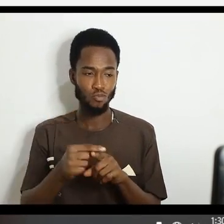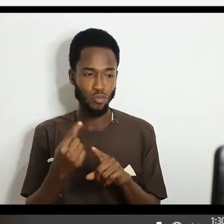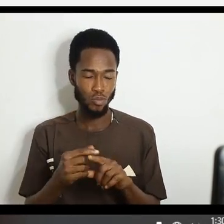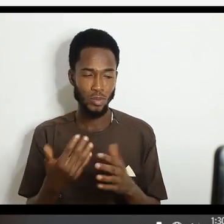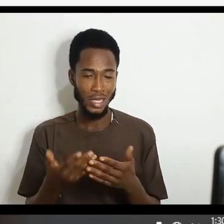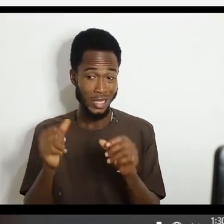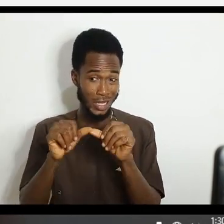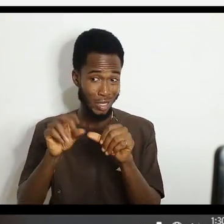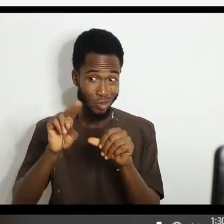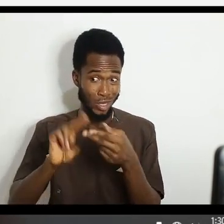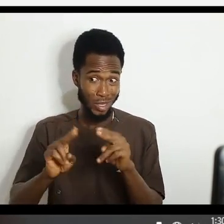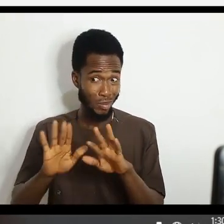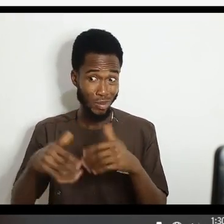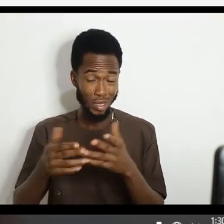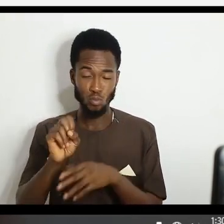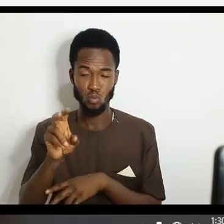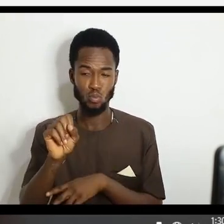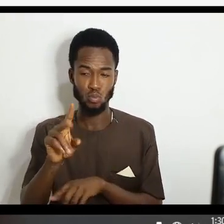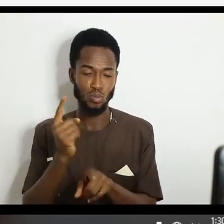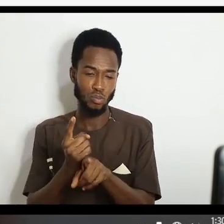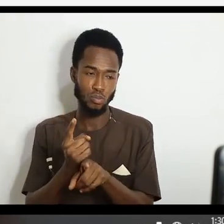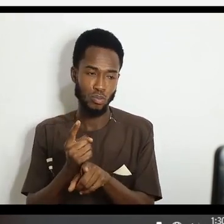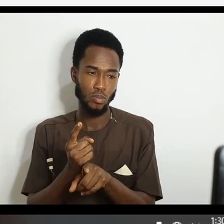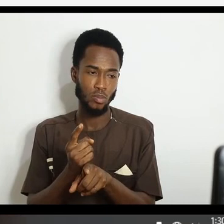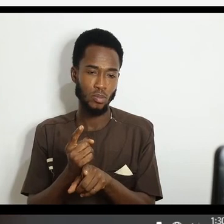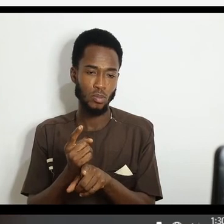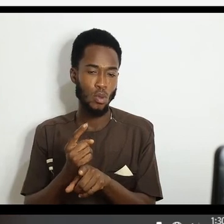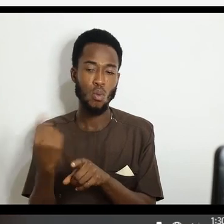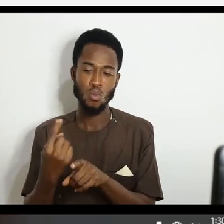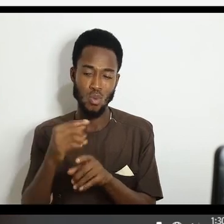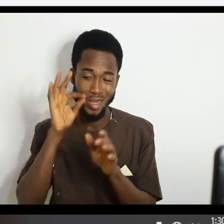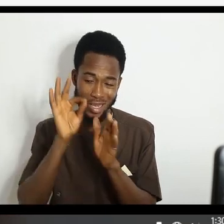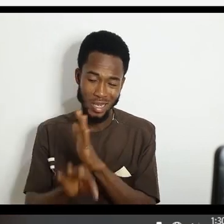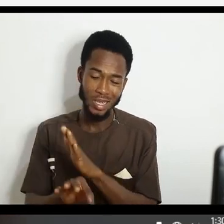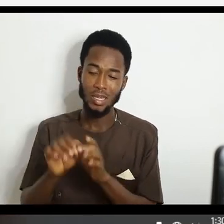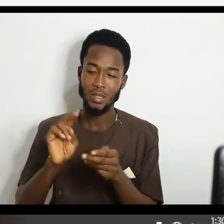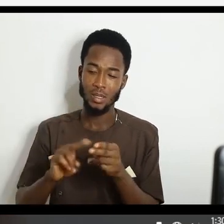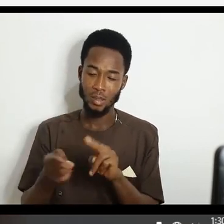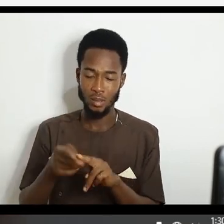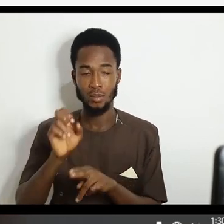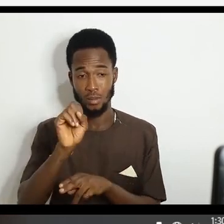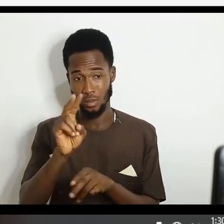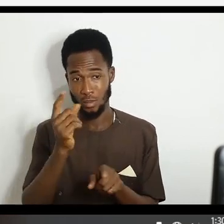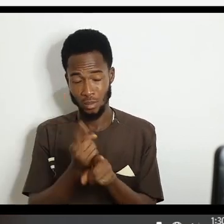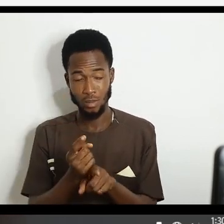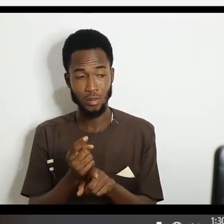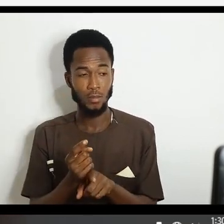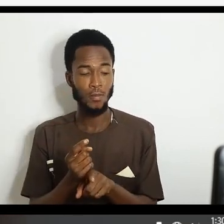the size that you need to use is 12. Always check your font size